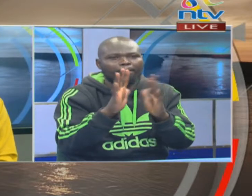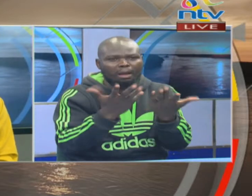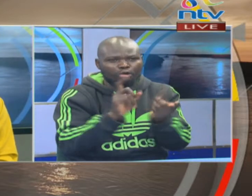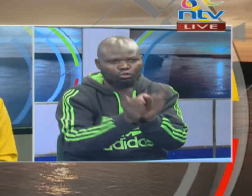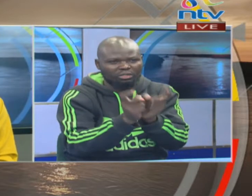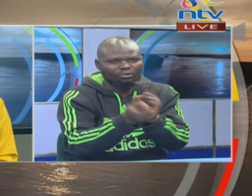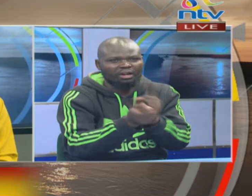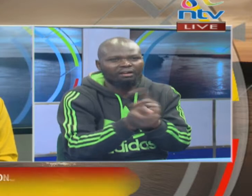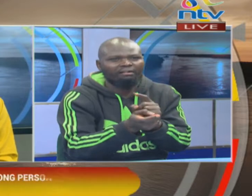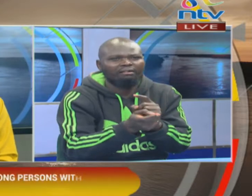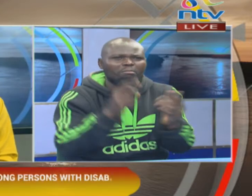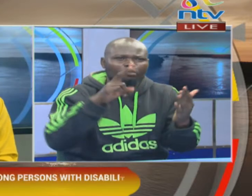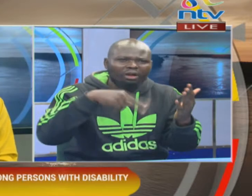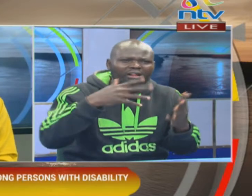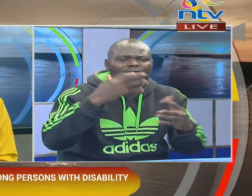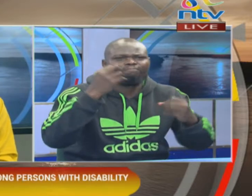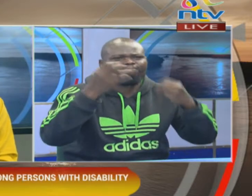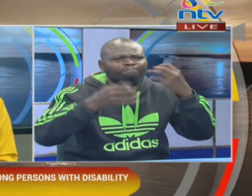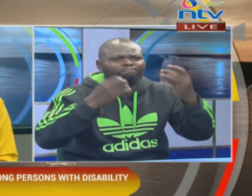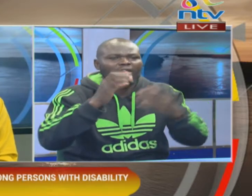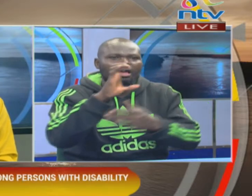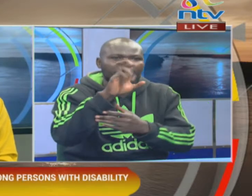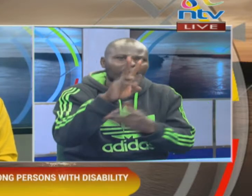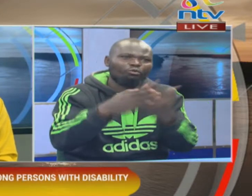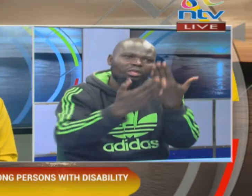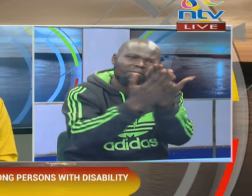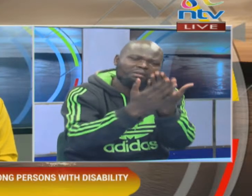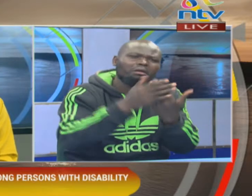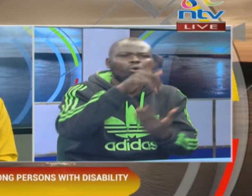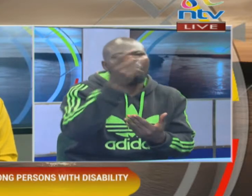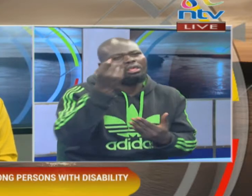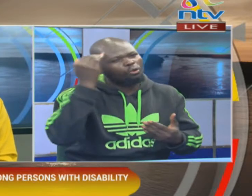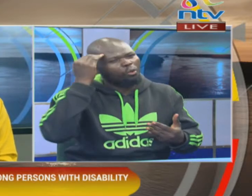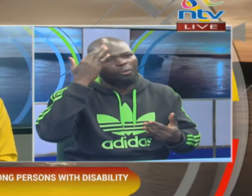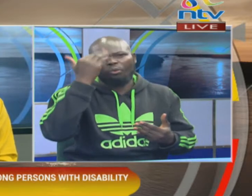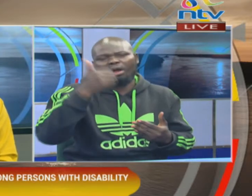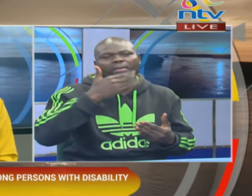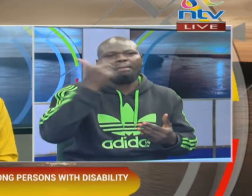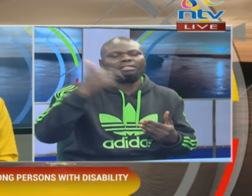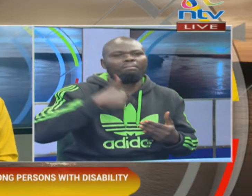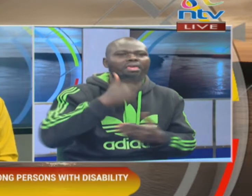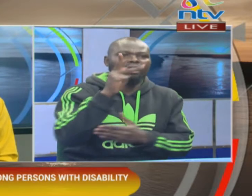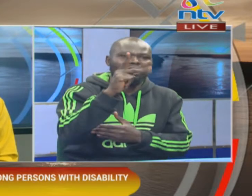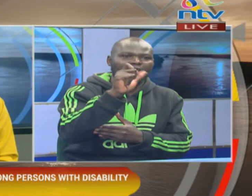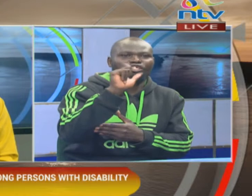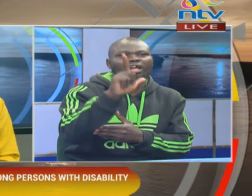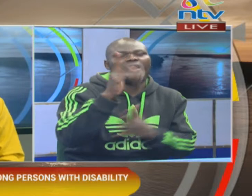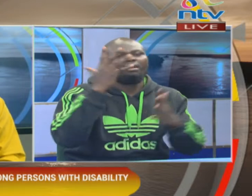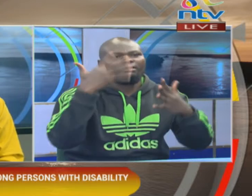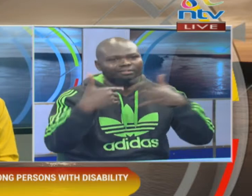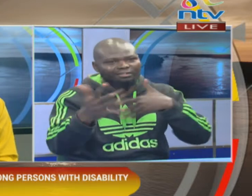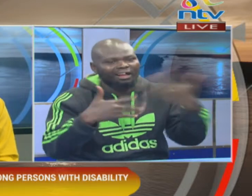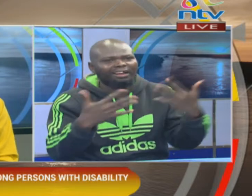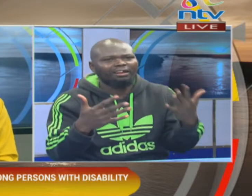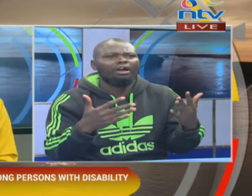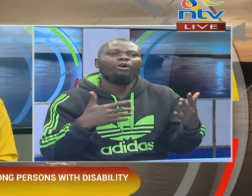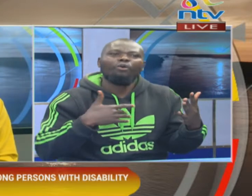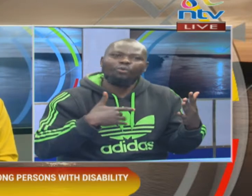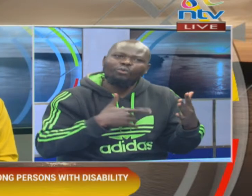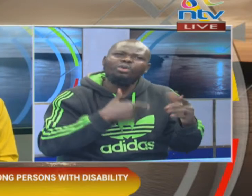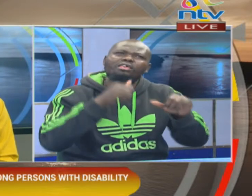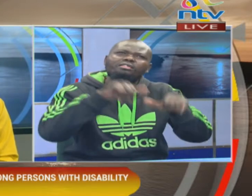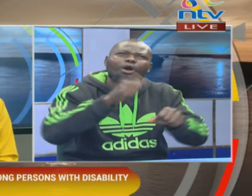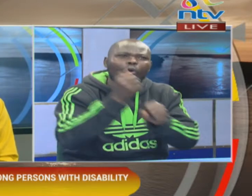being employed. And then I went to the Door International. I applied and they know that I'm